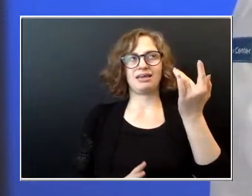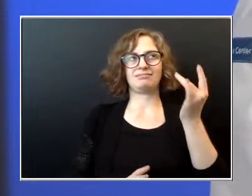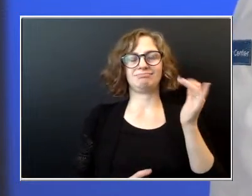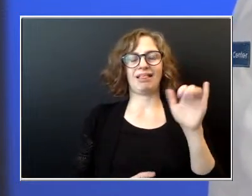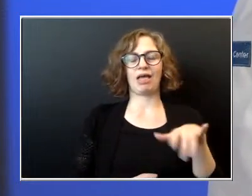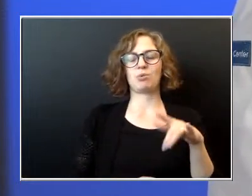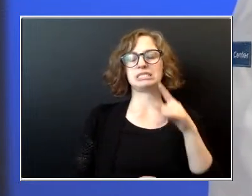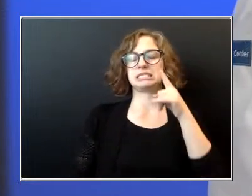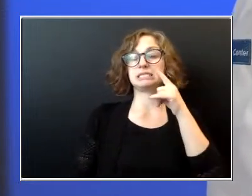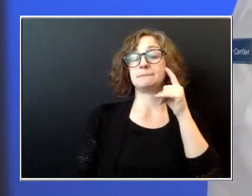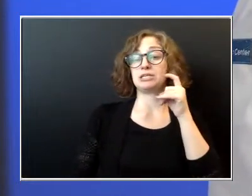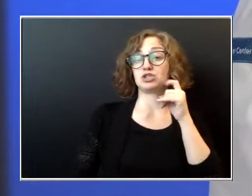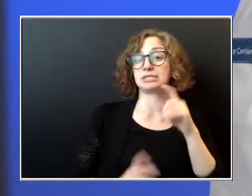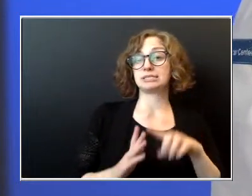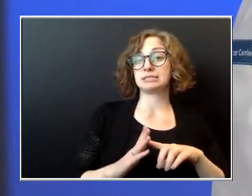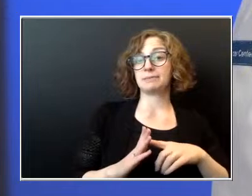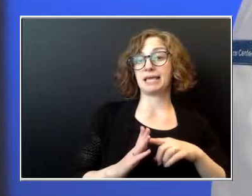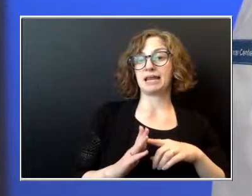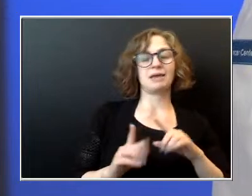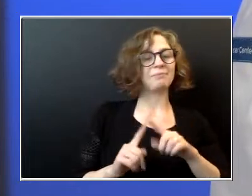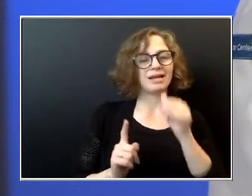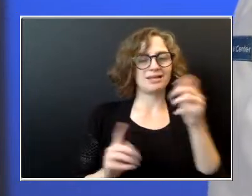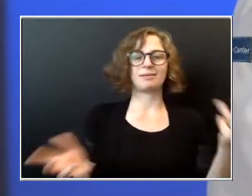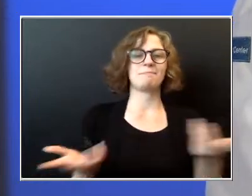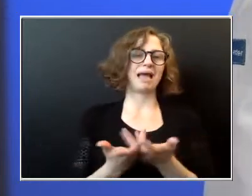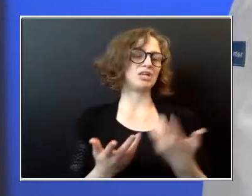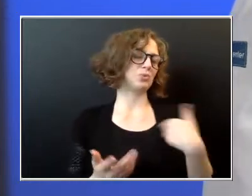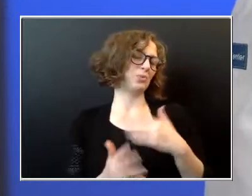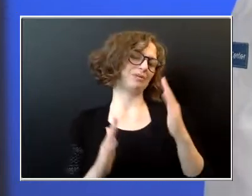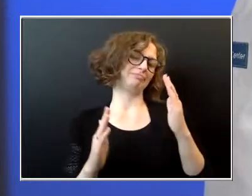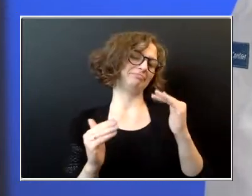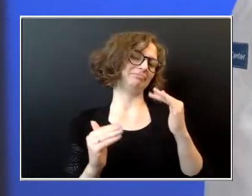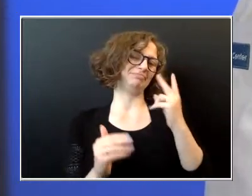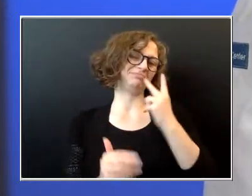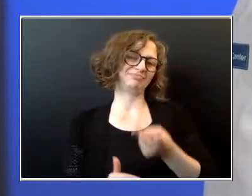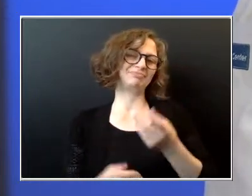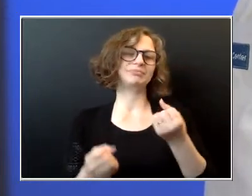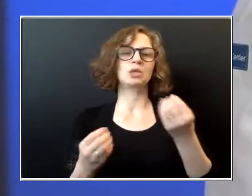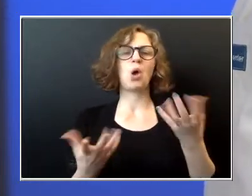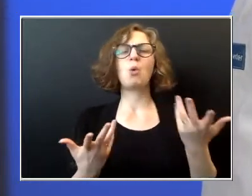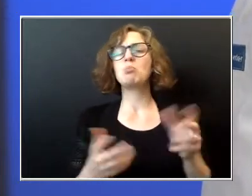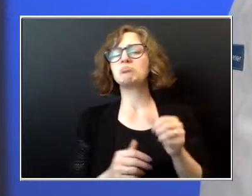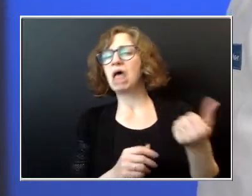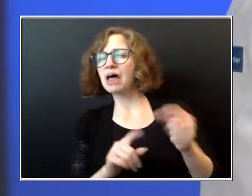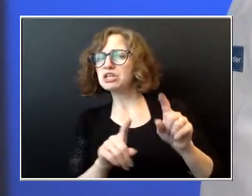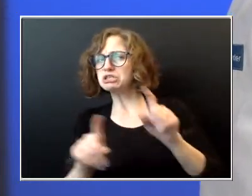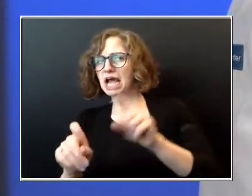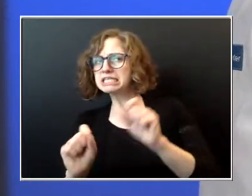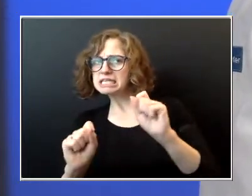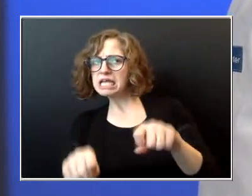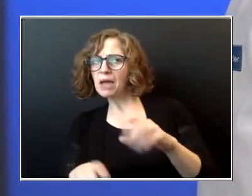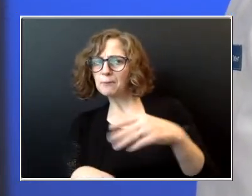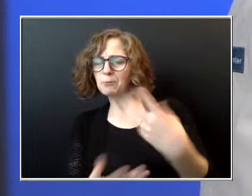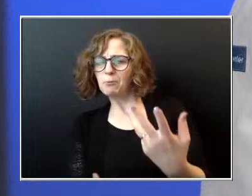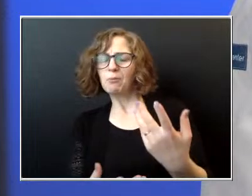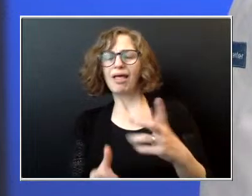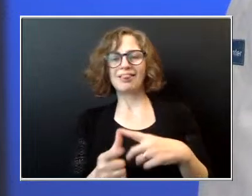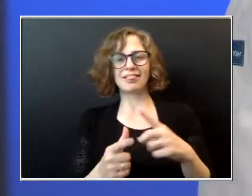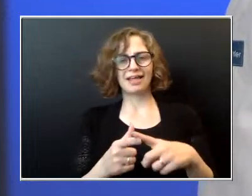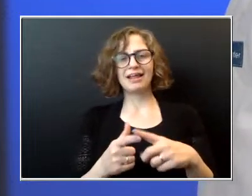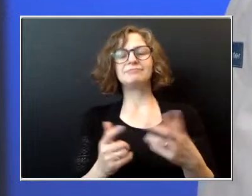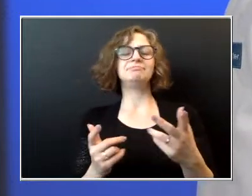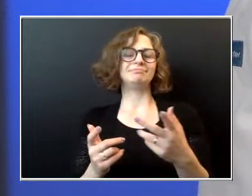not matching what we would expect to see. Yeah. And so what other testing can Can we you do to do, go- and then to navigate you to the right